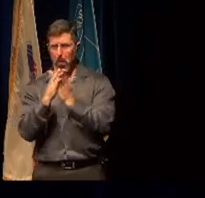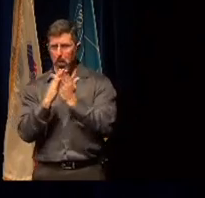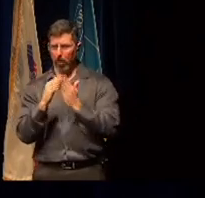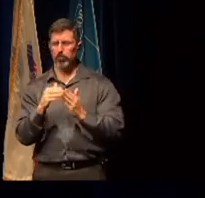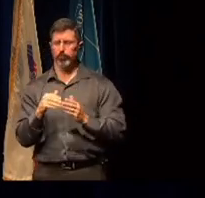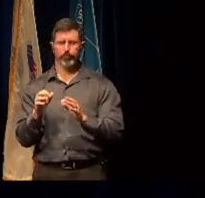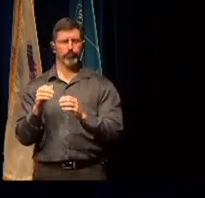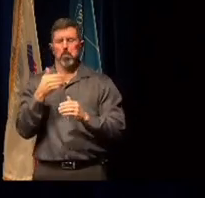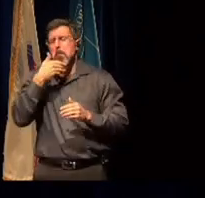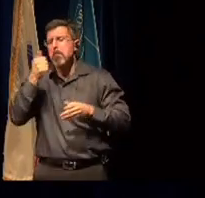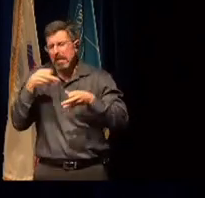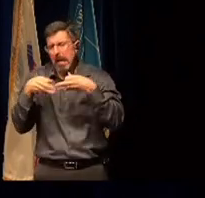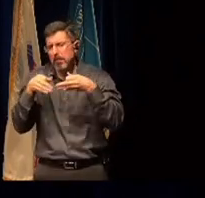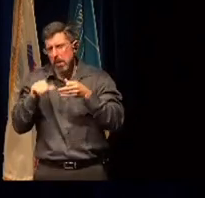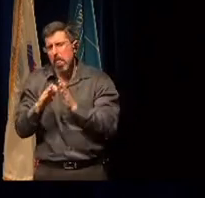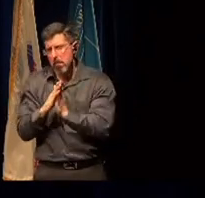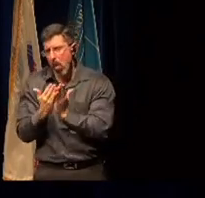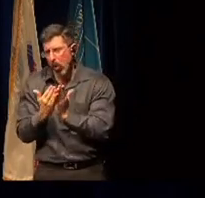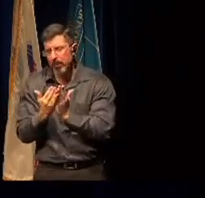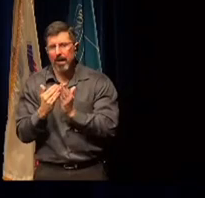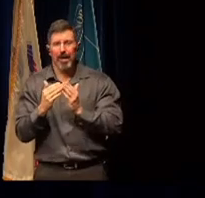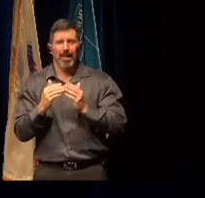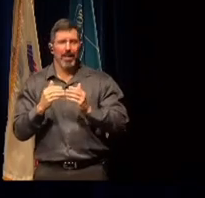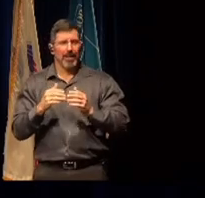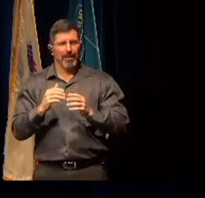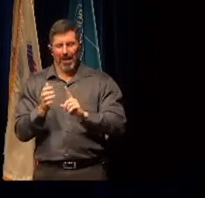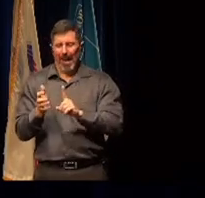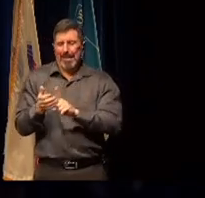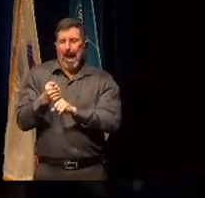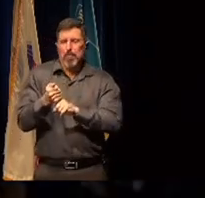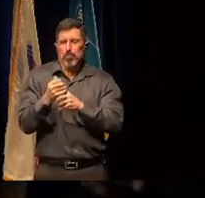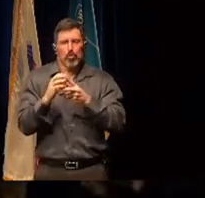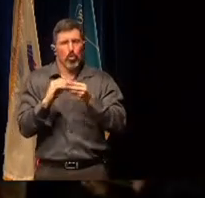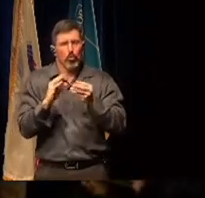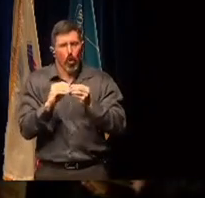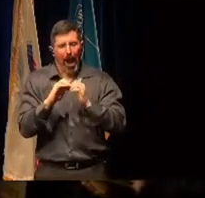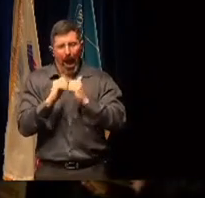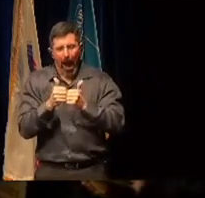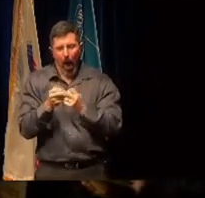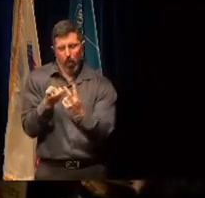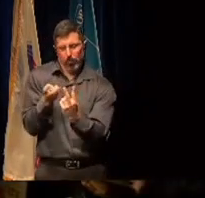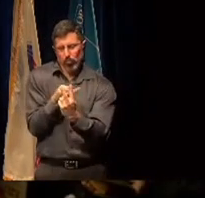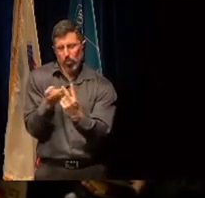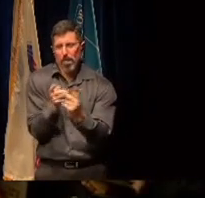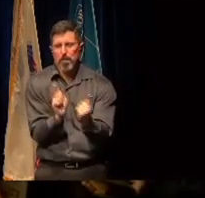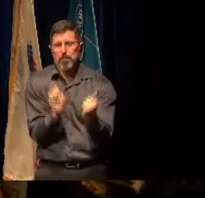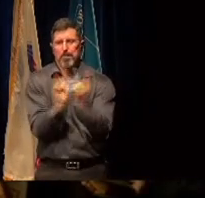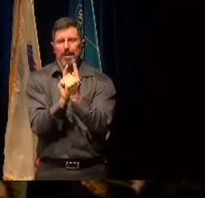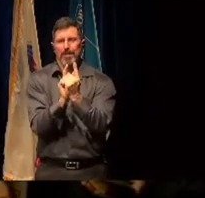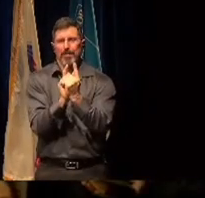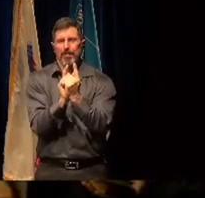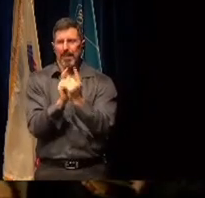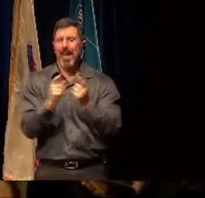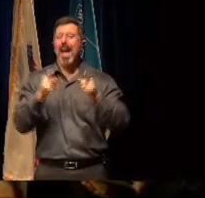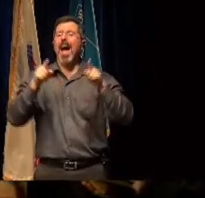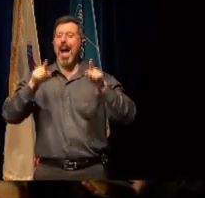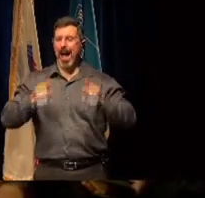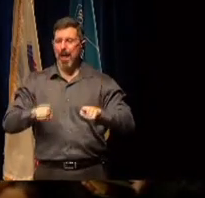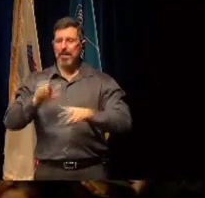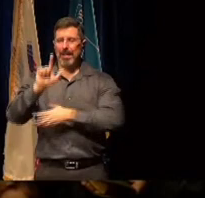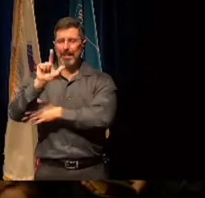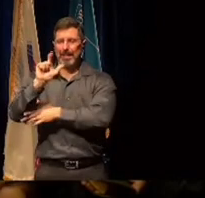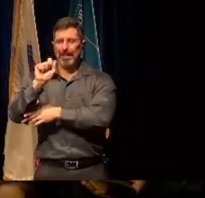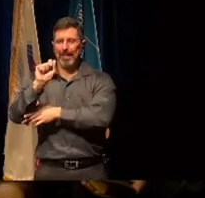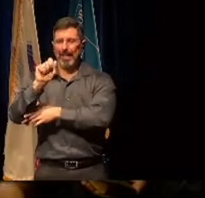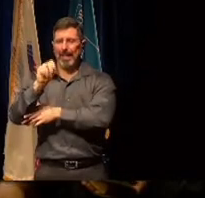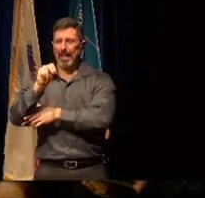story, capturing the details about how Lolly and Gary met. It all happened in Lancaster, New Hampshire,